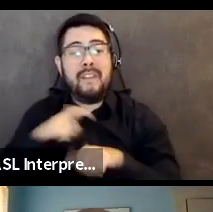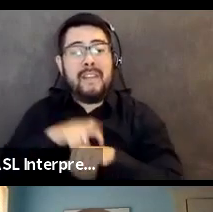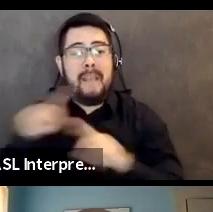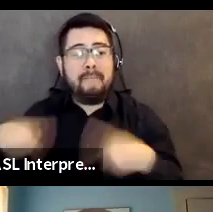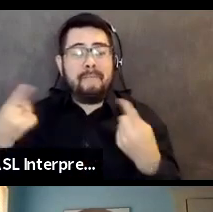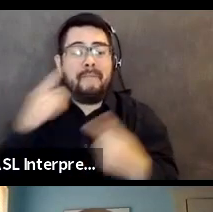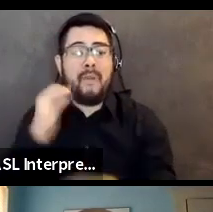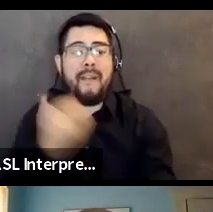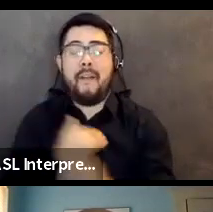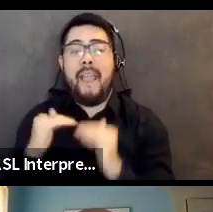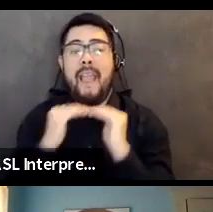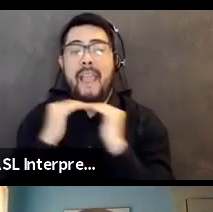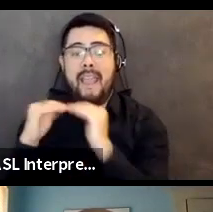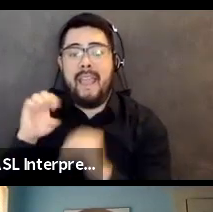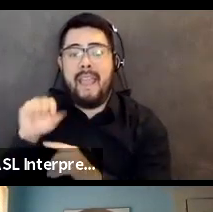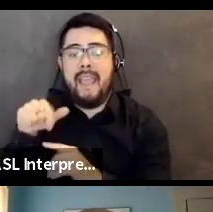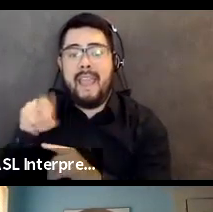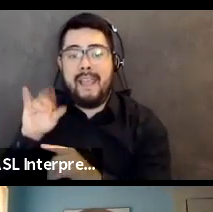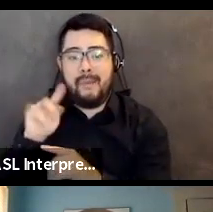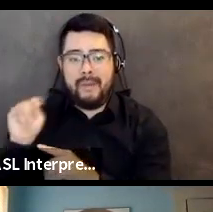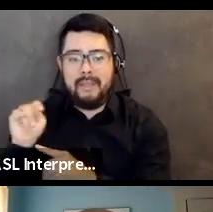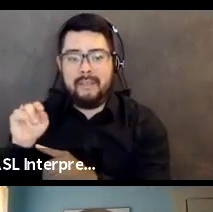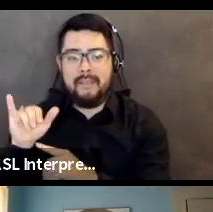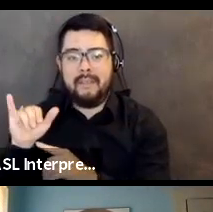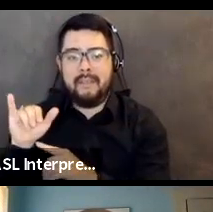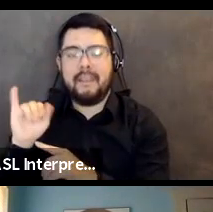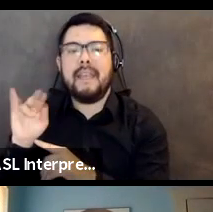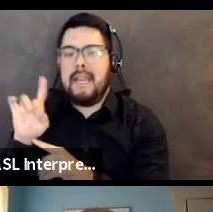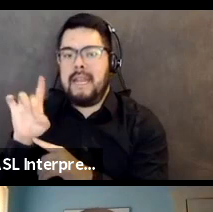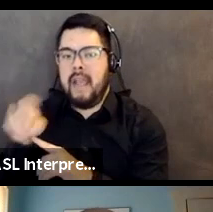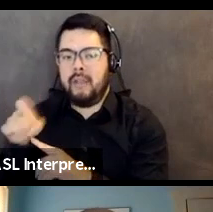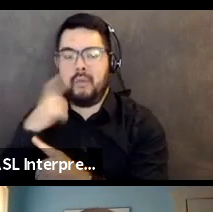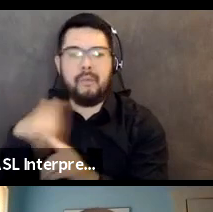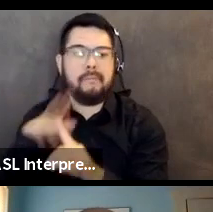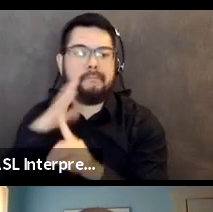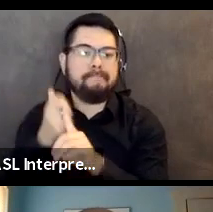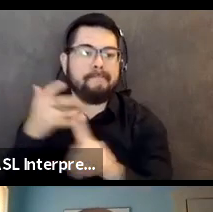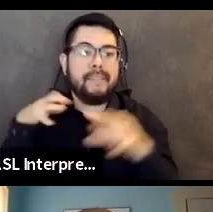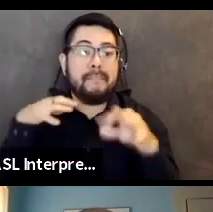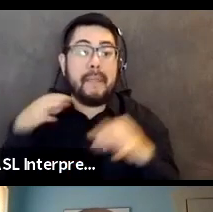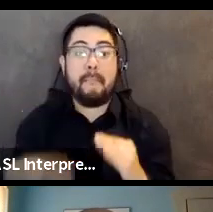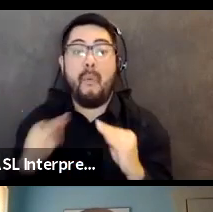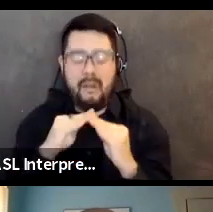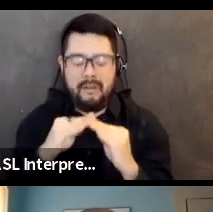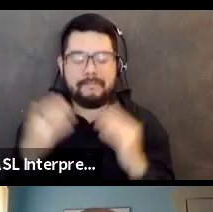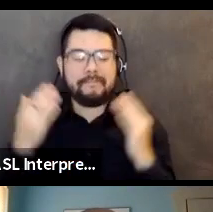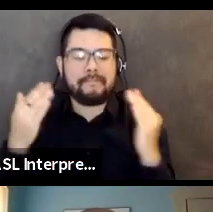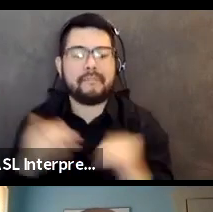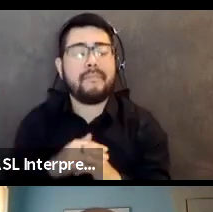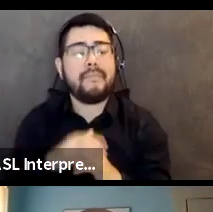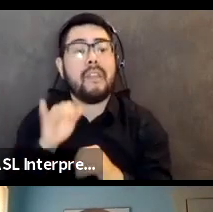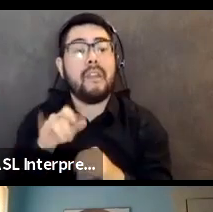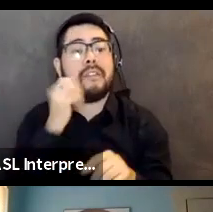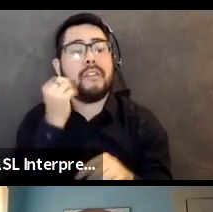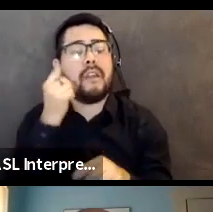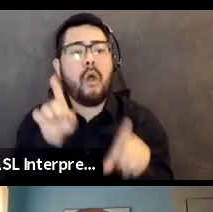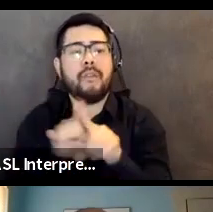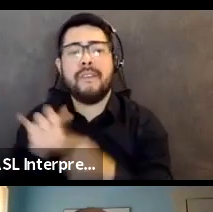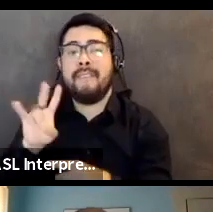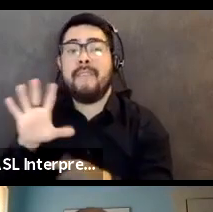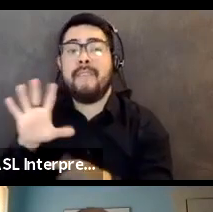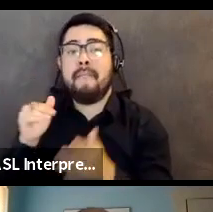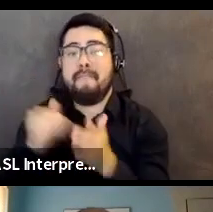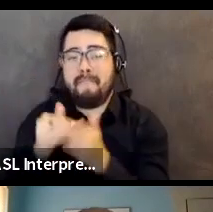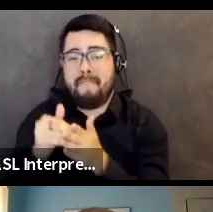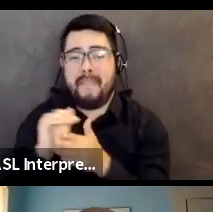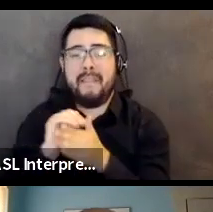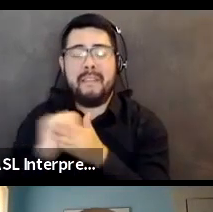you will hear more about during the presentation today this year's budget also includes a 75 million dollar investment to support